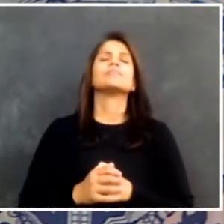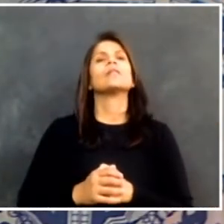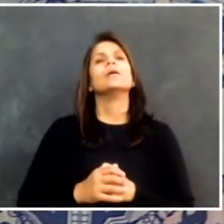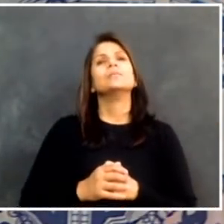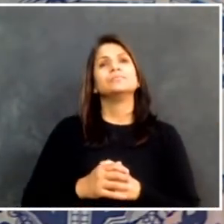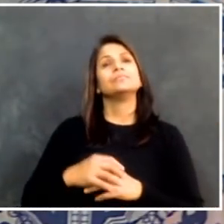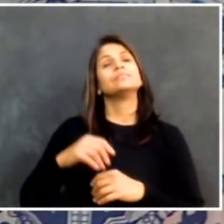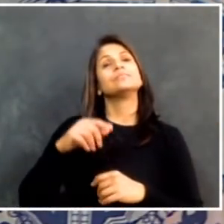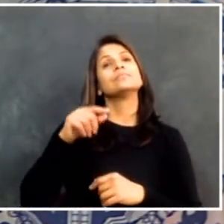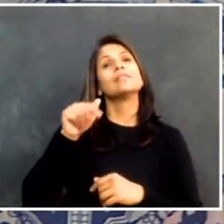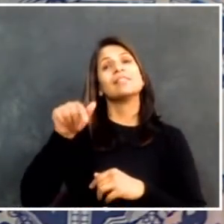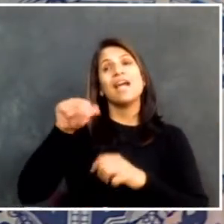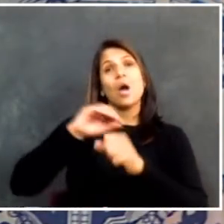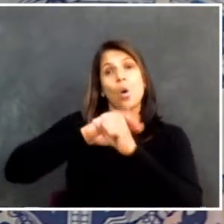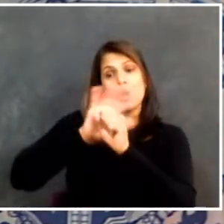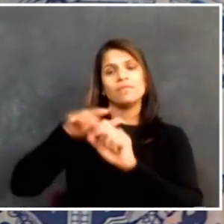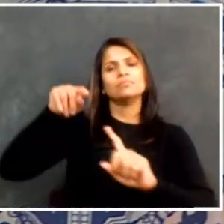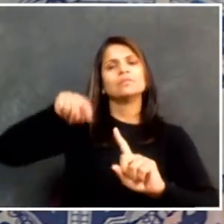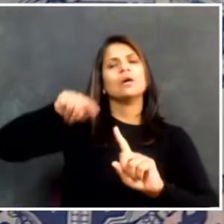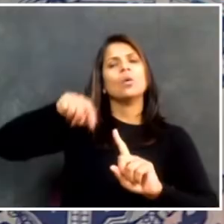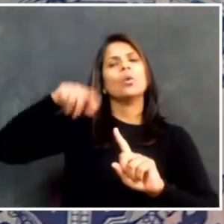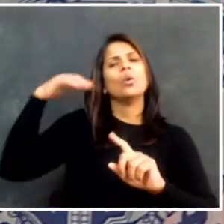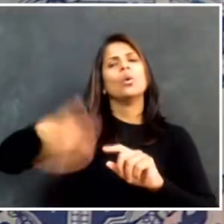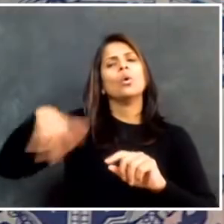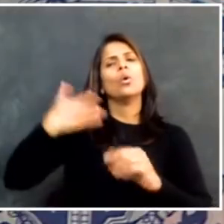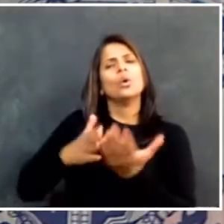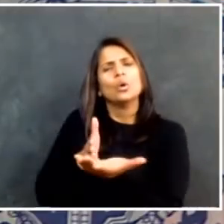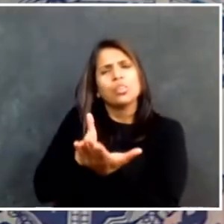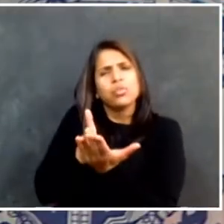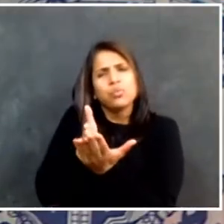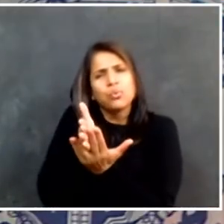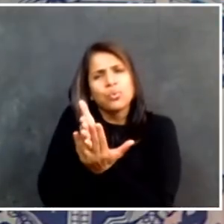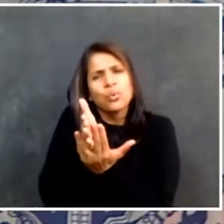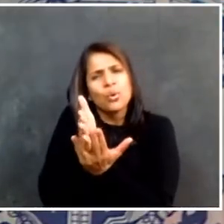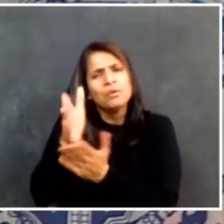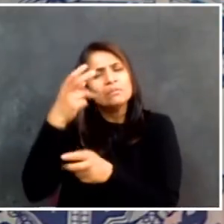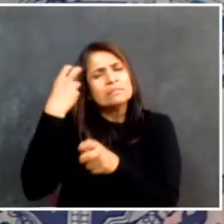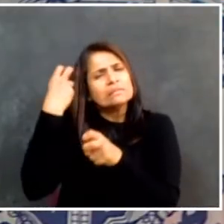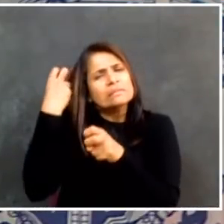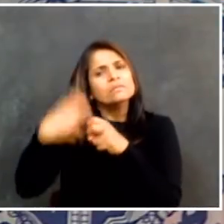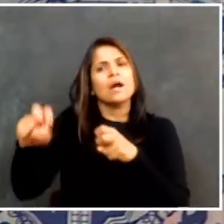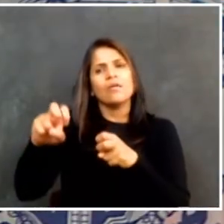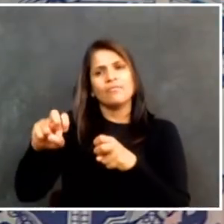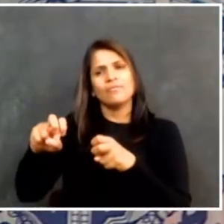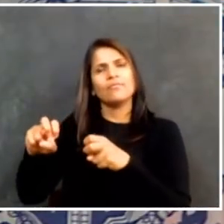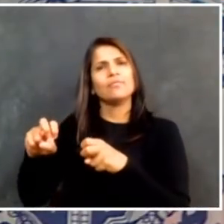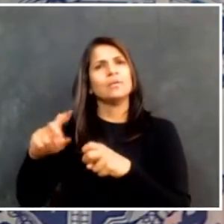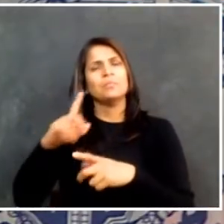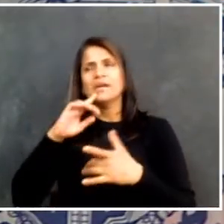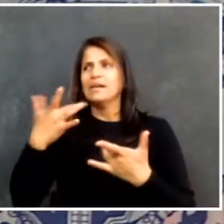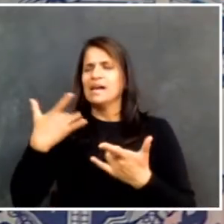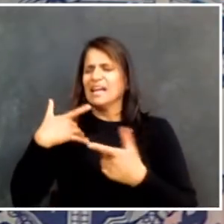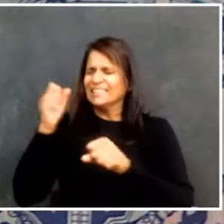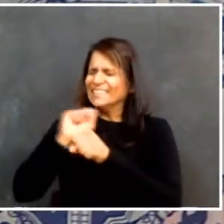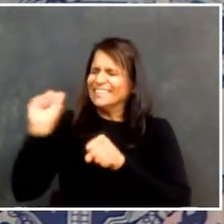a lot of creativity, a lot of fight back. And I want to just thank everyone who's a part of all these efforts and every one of you